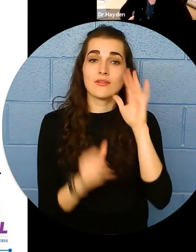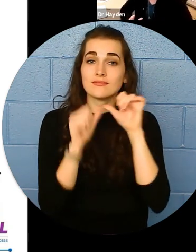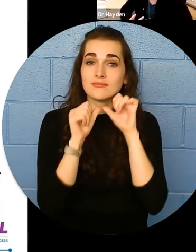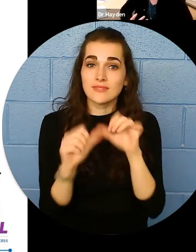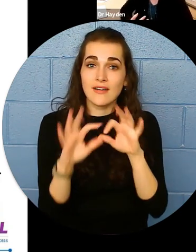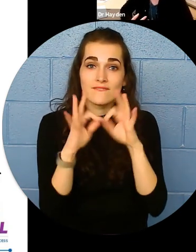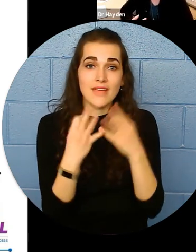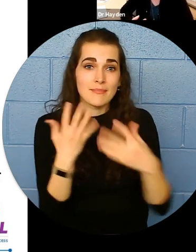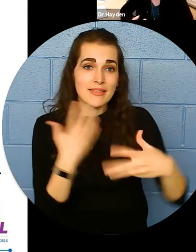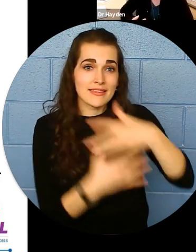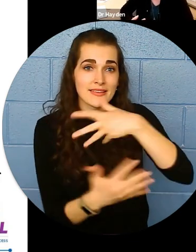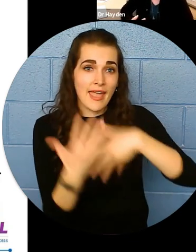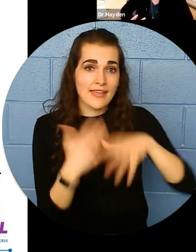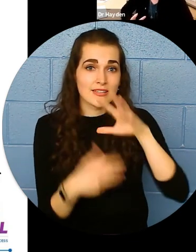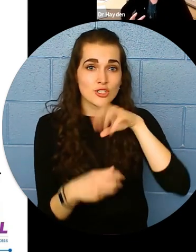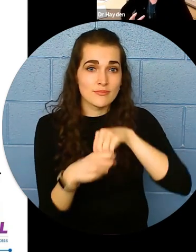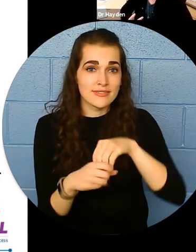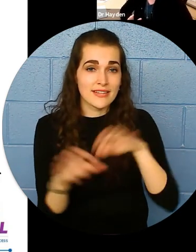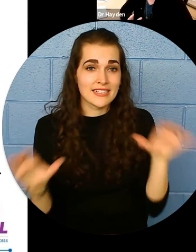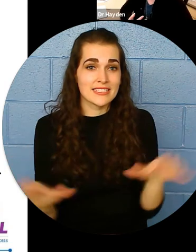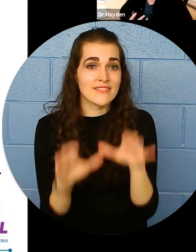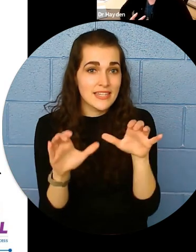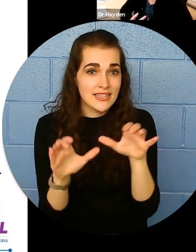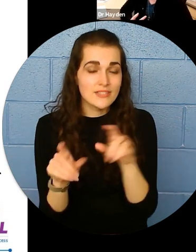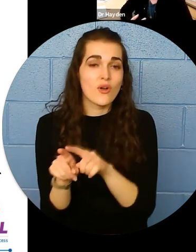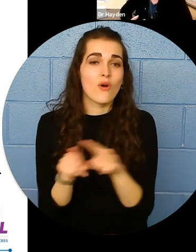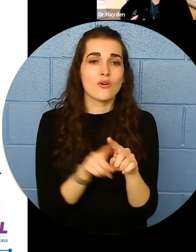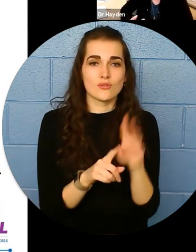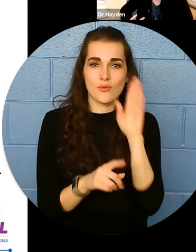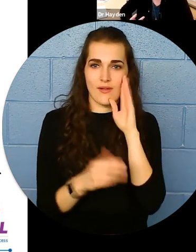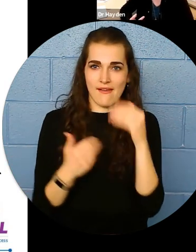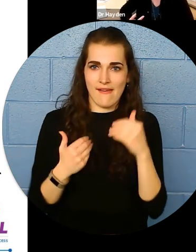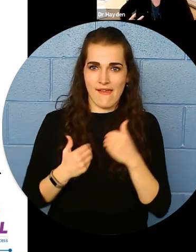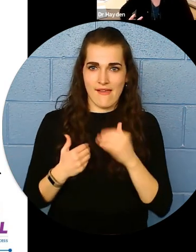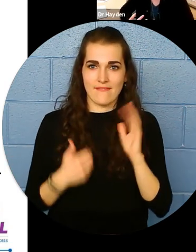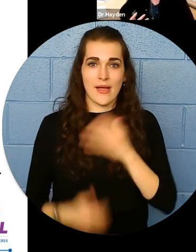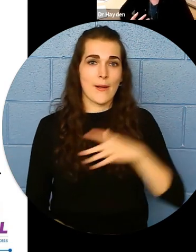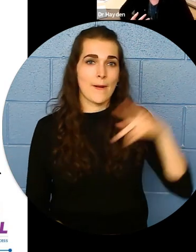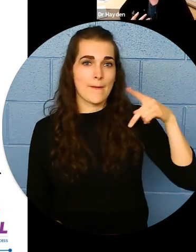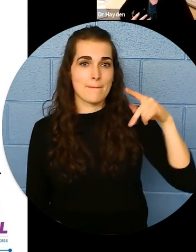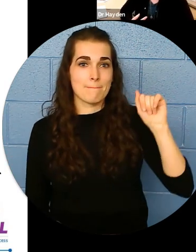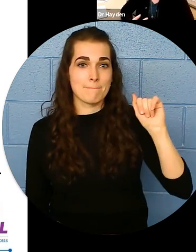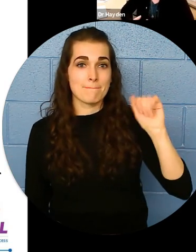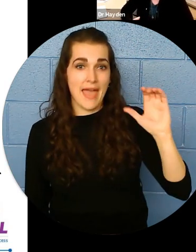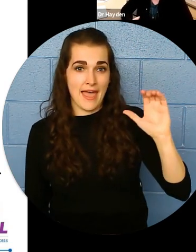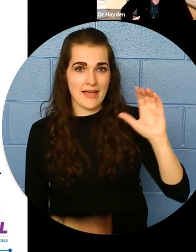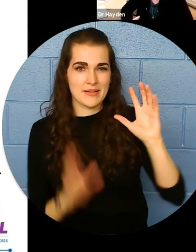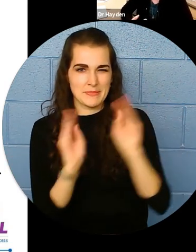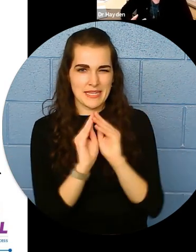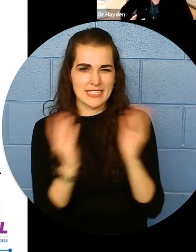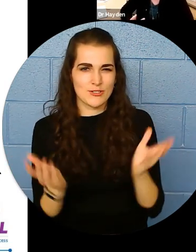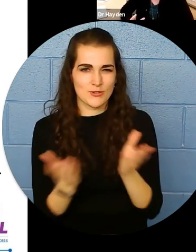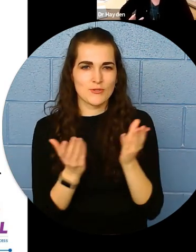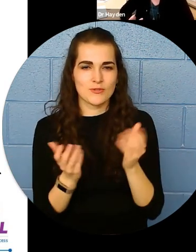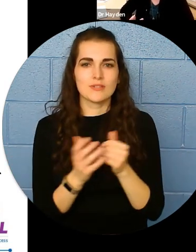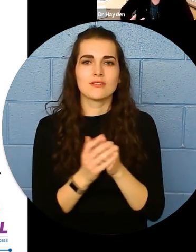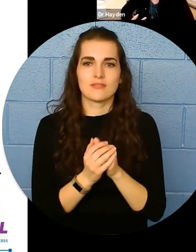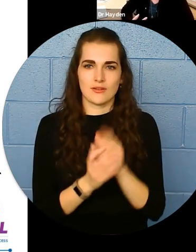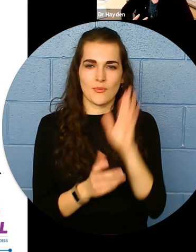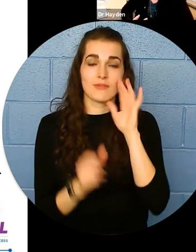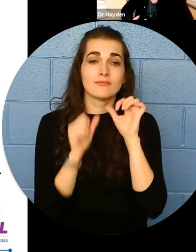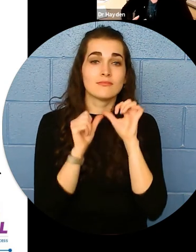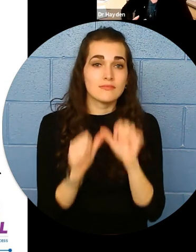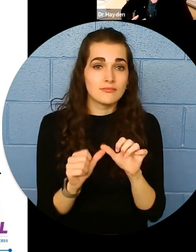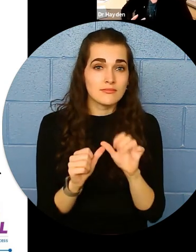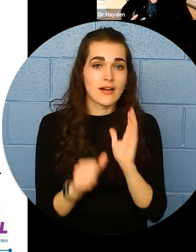our family engagement activities. We will continue to have our PAC meetings because we have PAC here. And we will